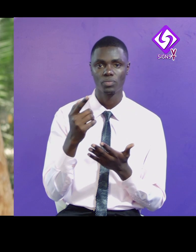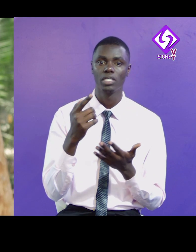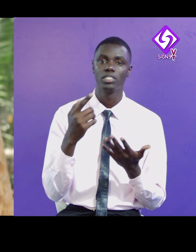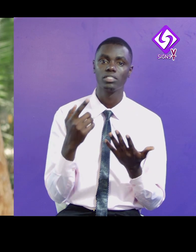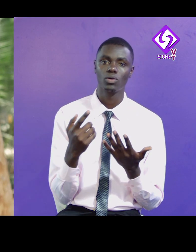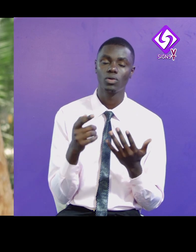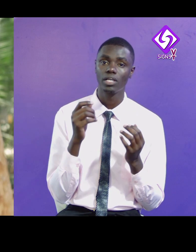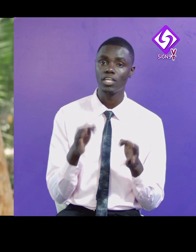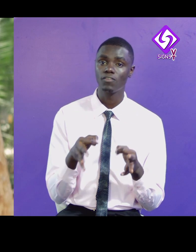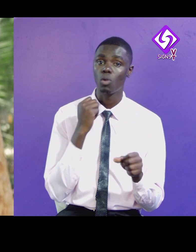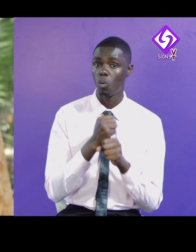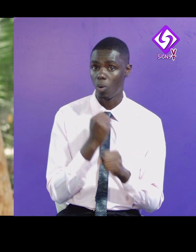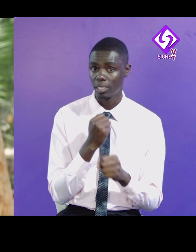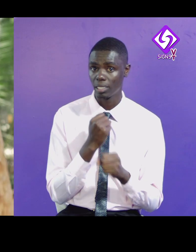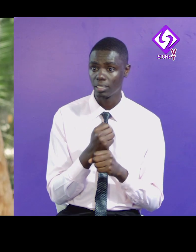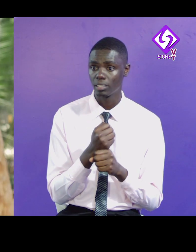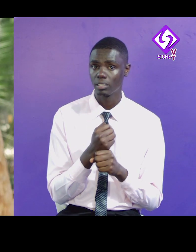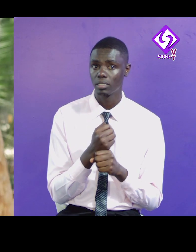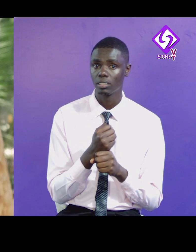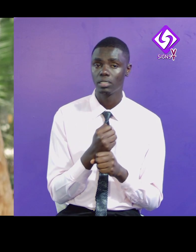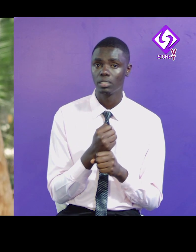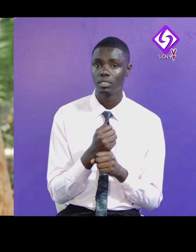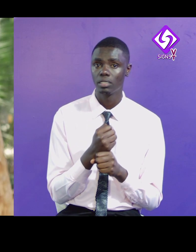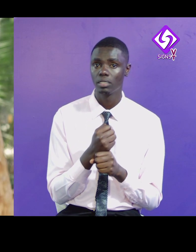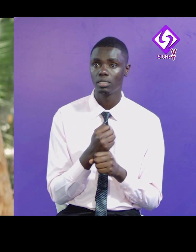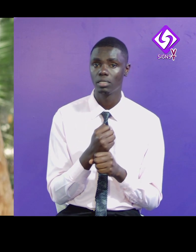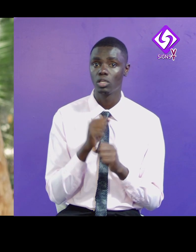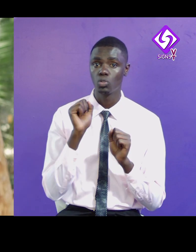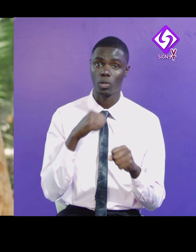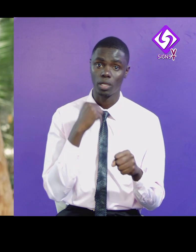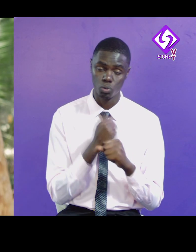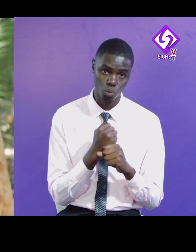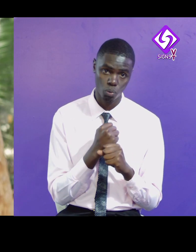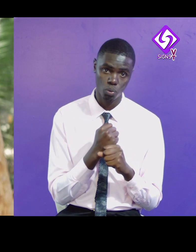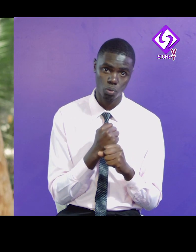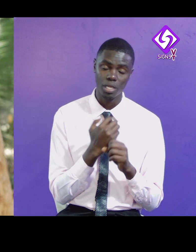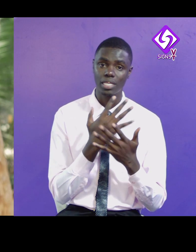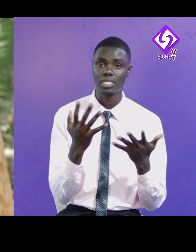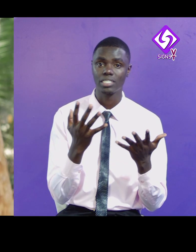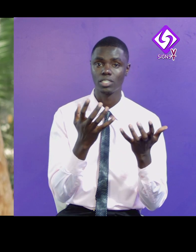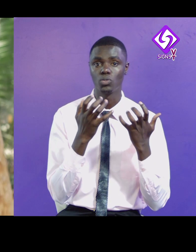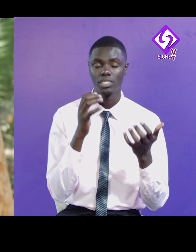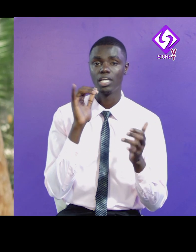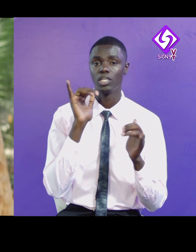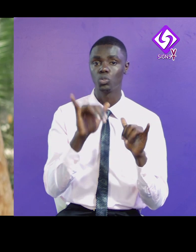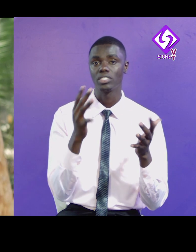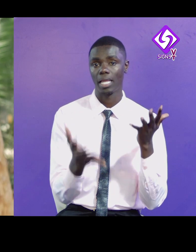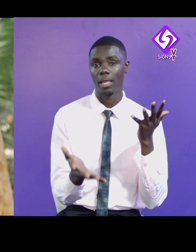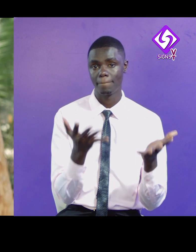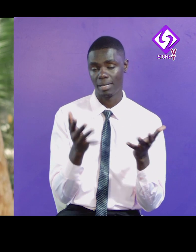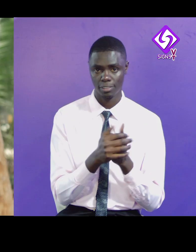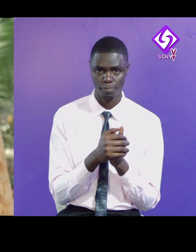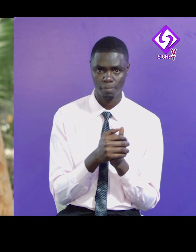very easy if you're working, for example, to get so stuck in work that you forget to do the things that you need to stay balanced.